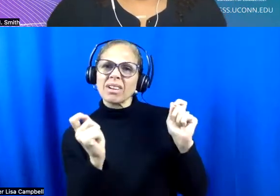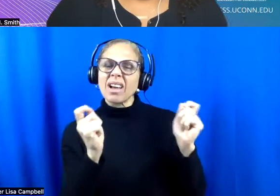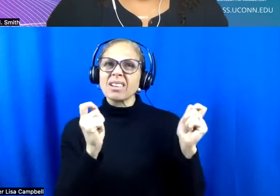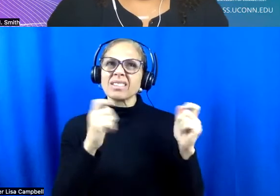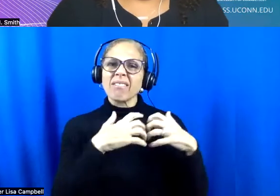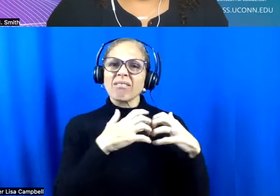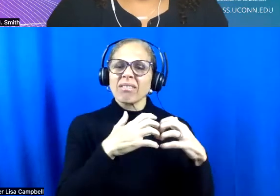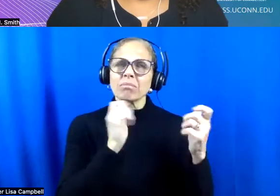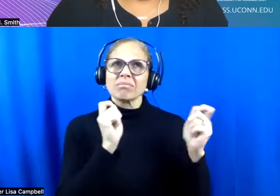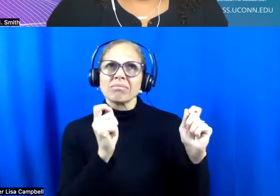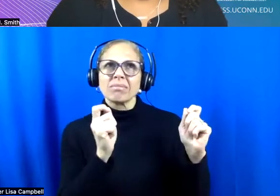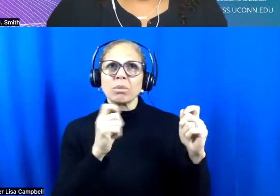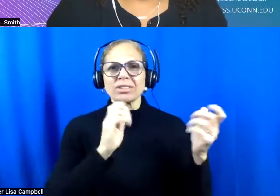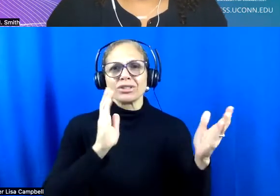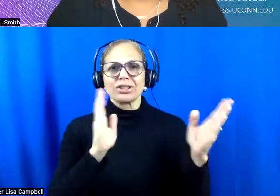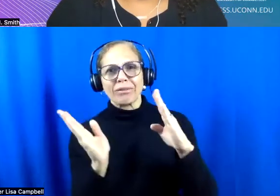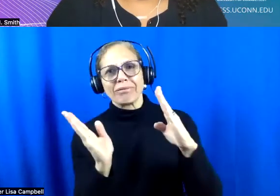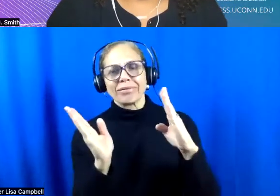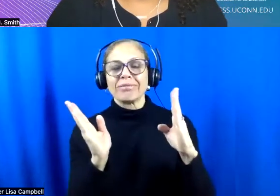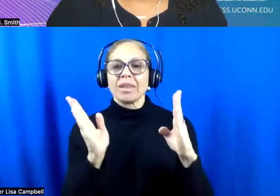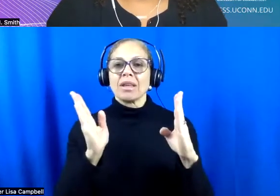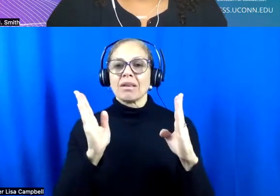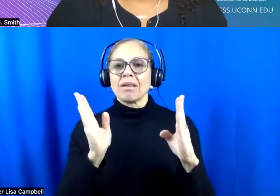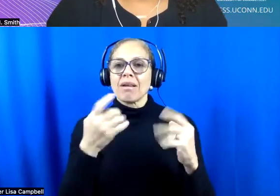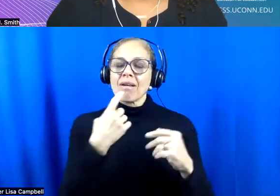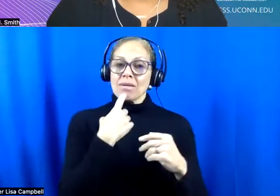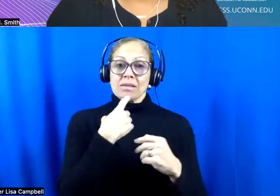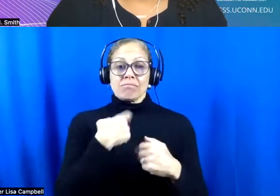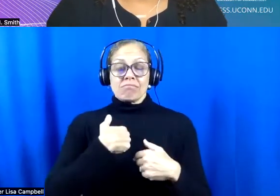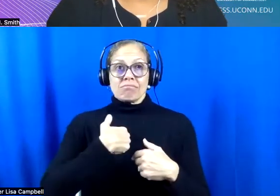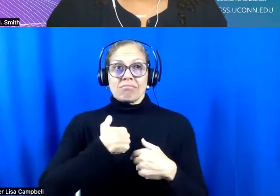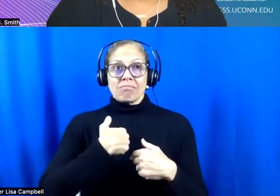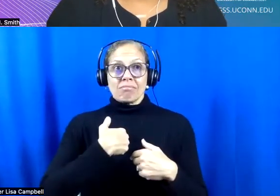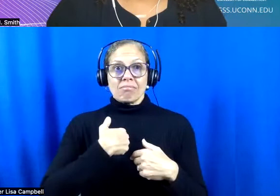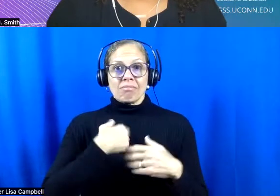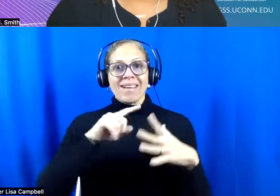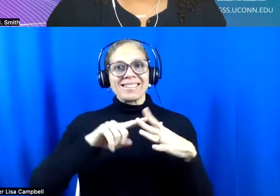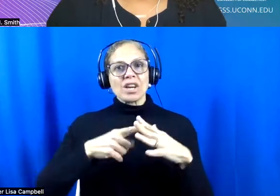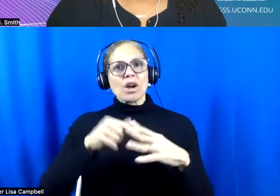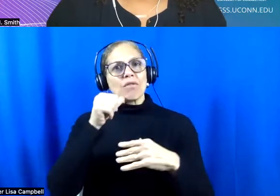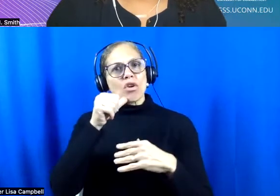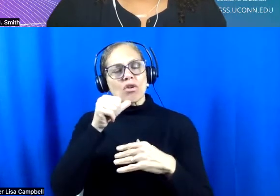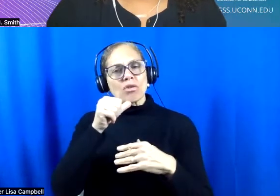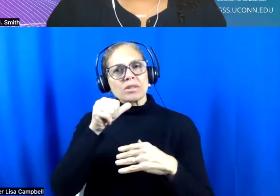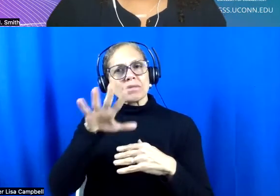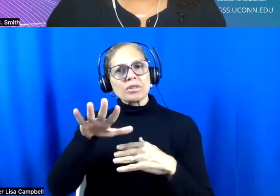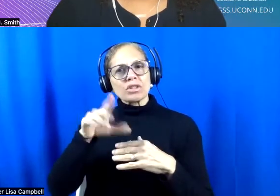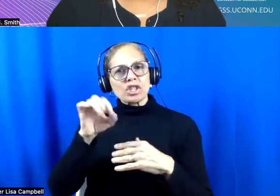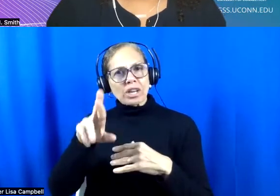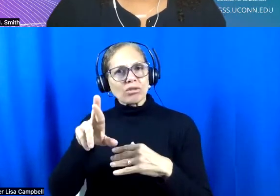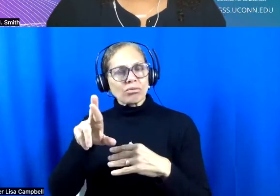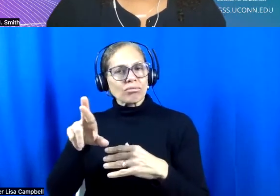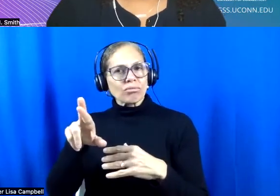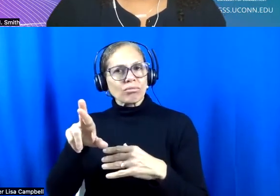evolved. I will name that, you know, when I started Girls for Gender Equity, before that, I